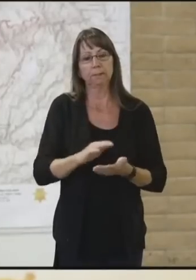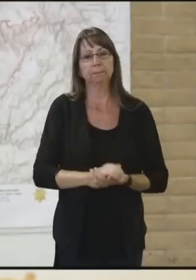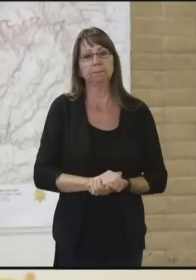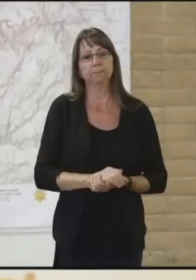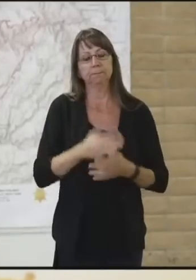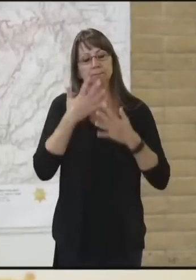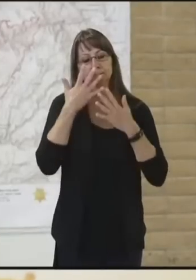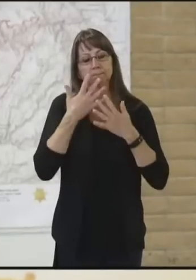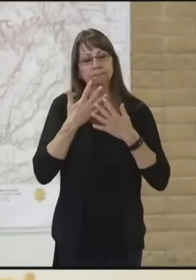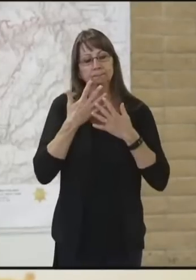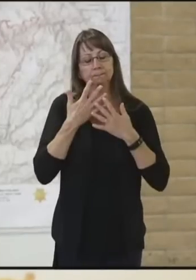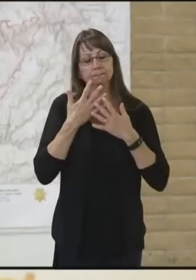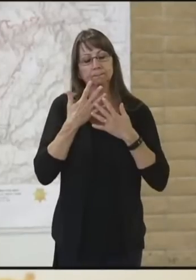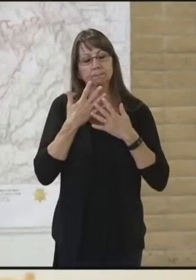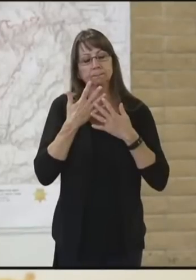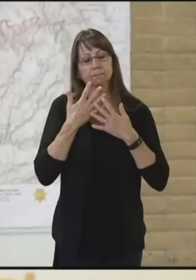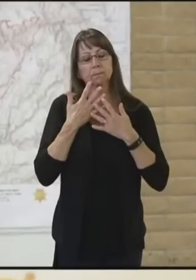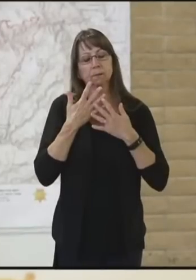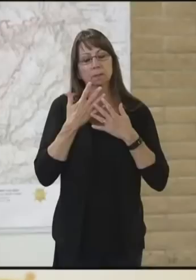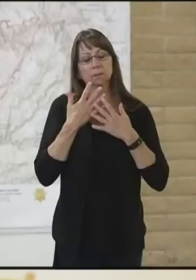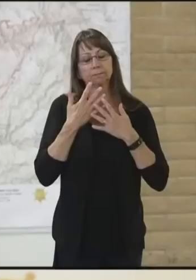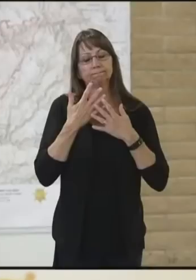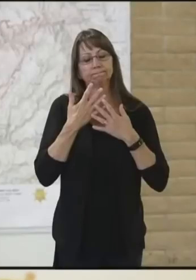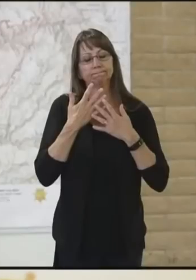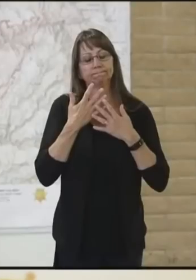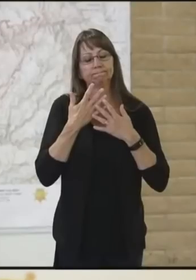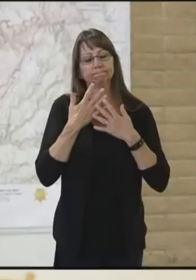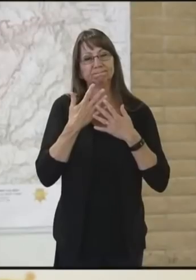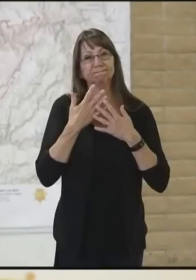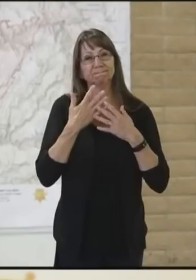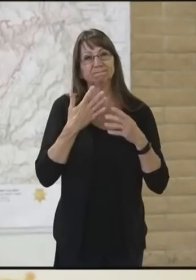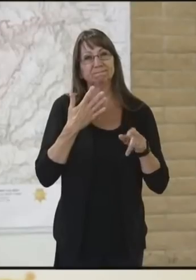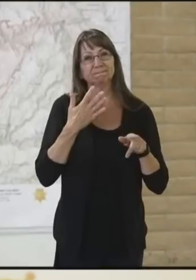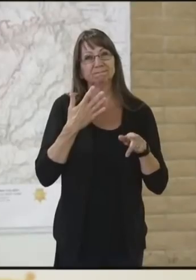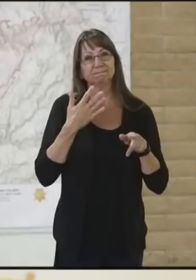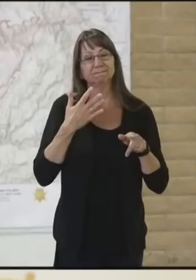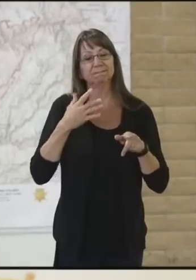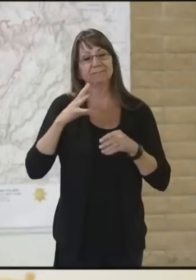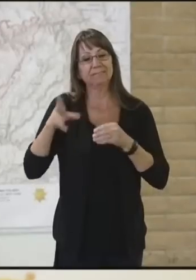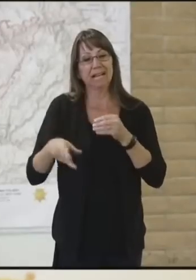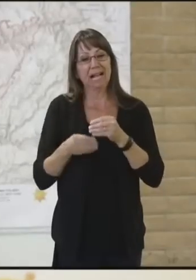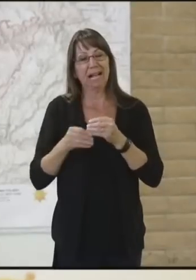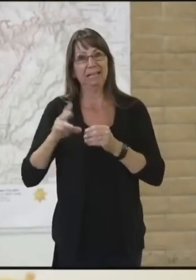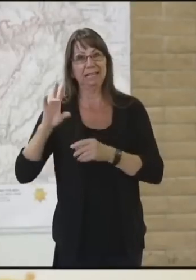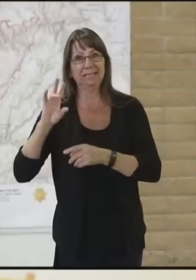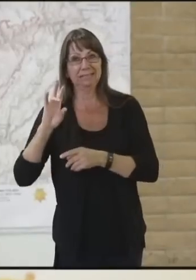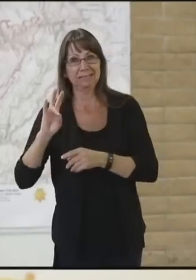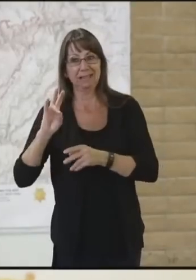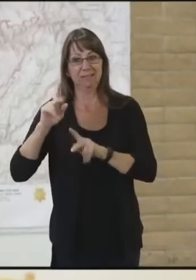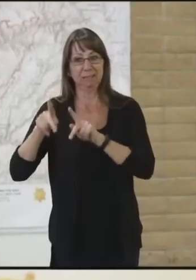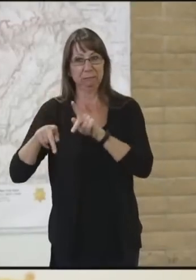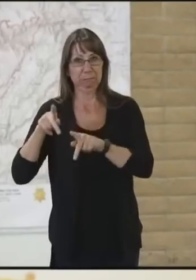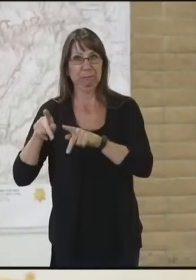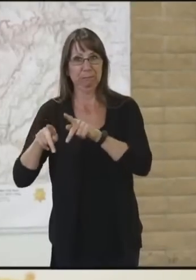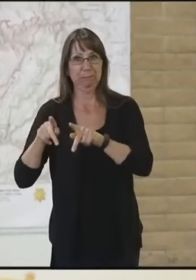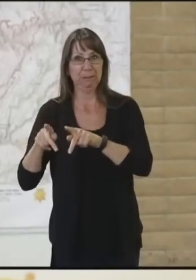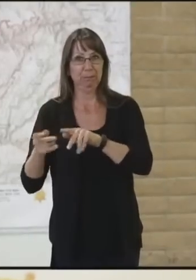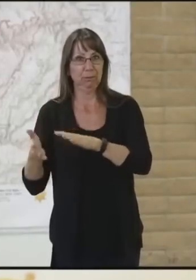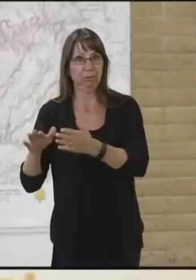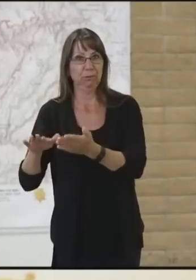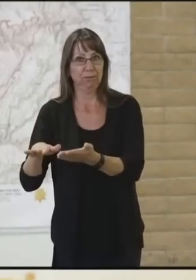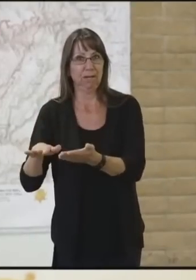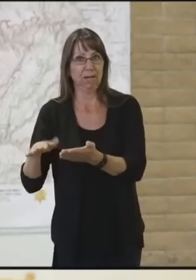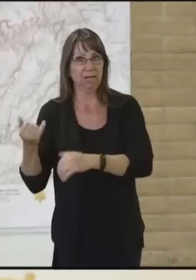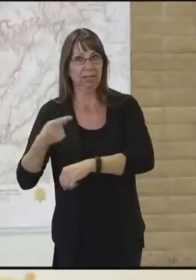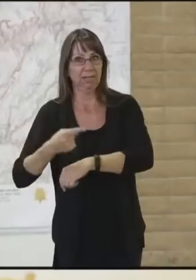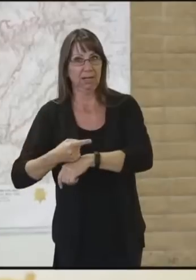great sadness that we have to report an additional 7 deceased individuals were located by our deputies and detectives today.